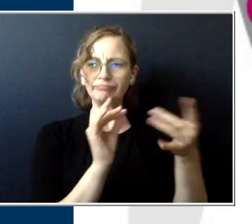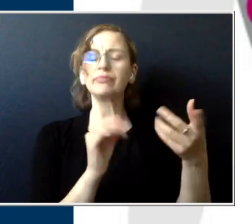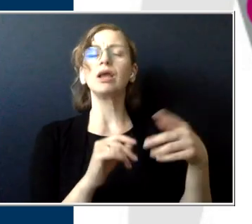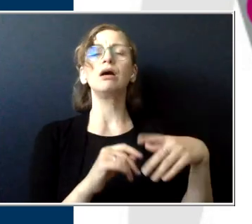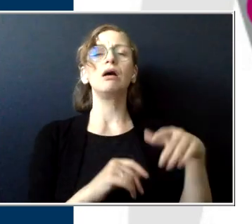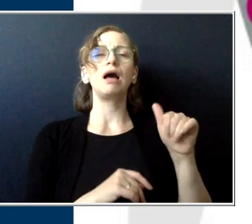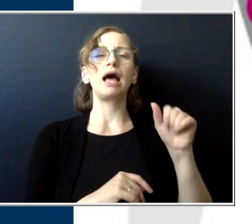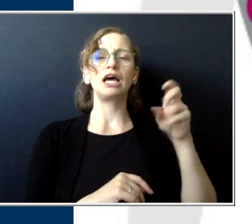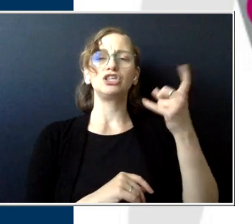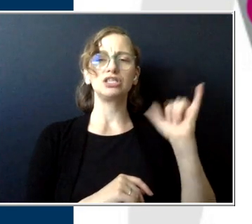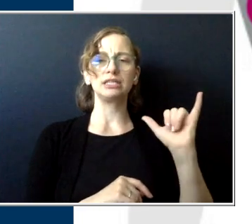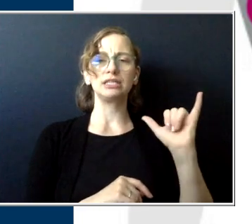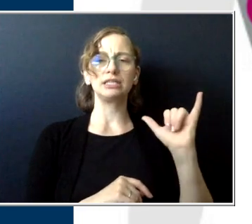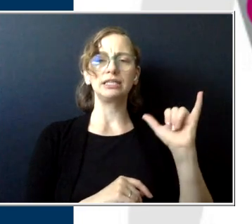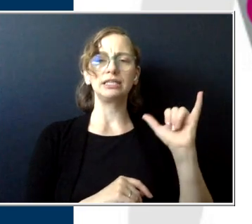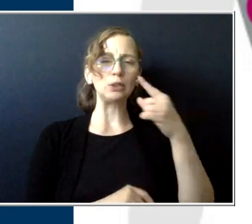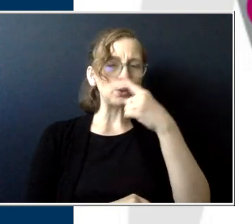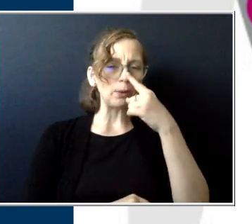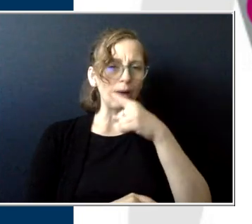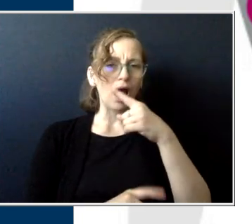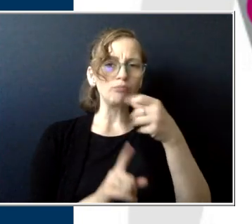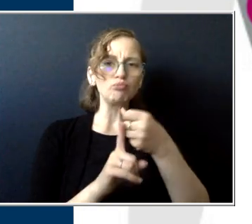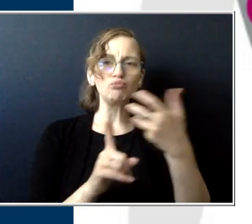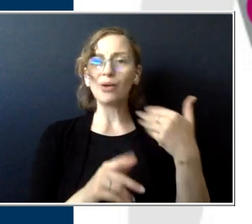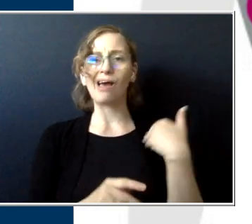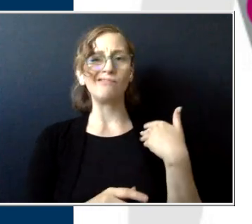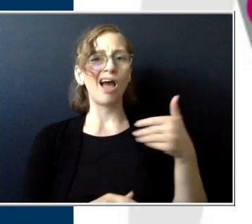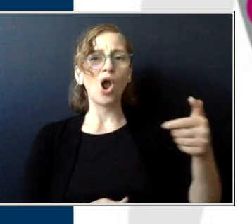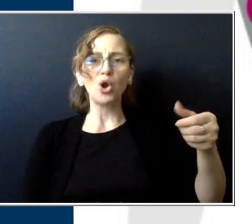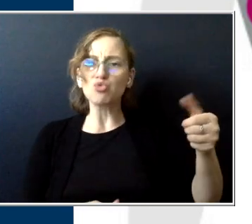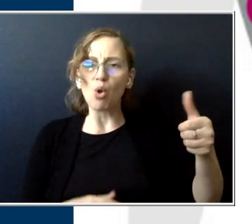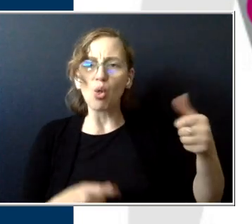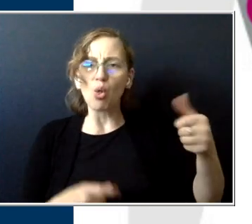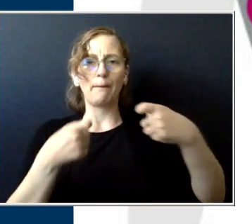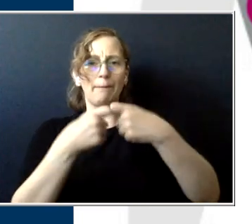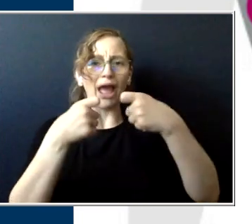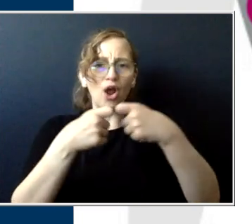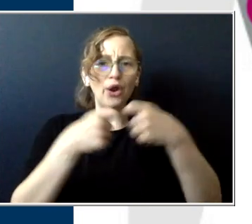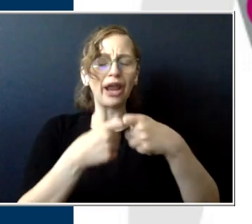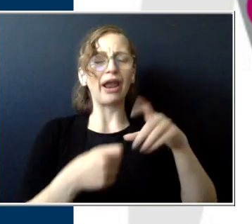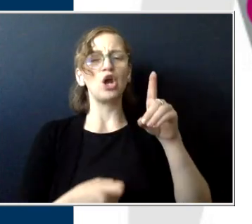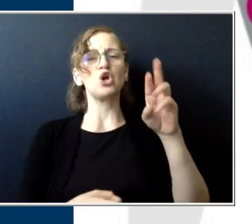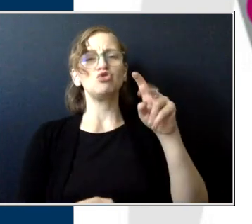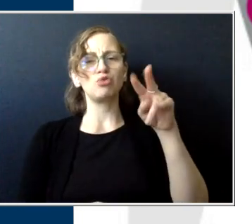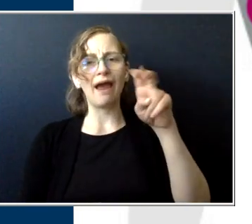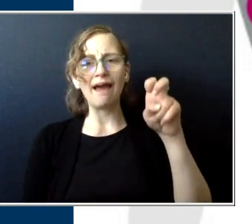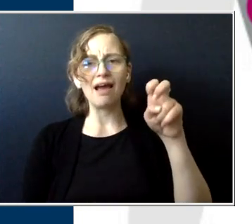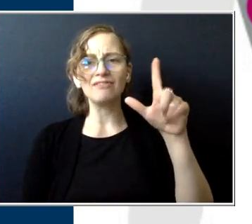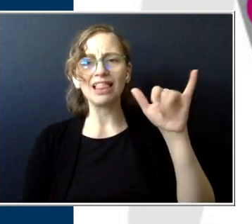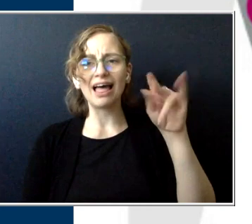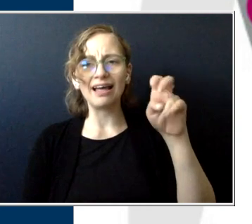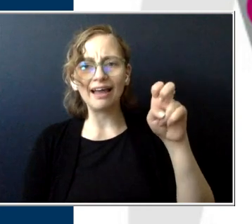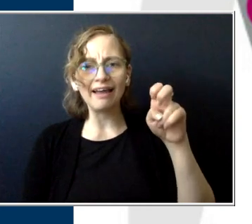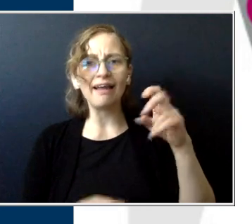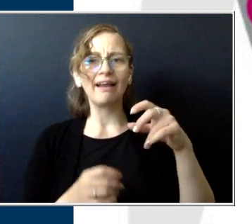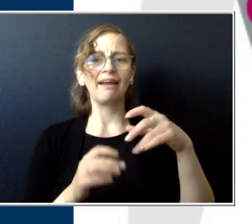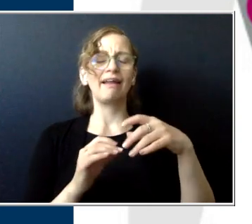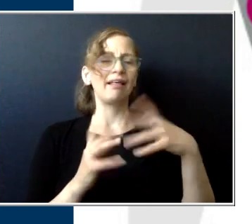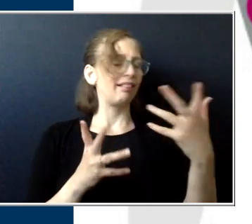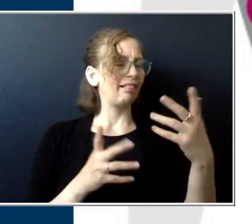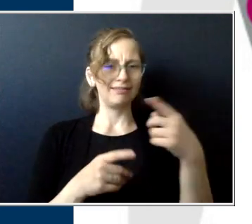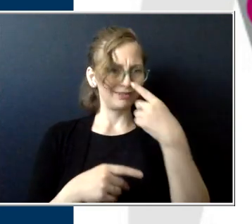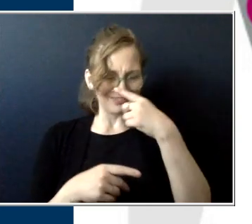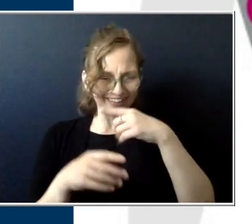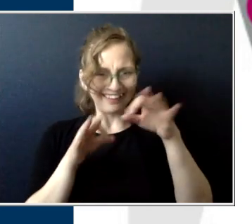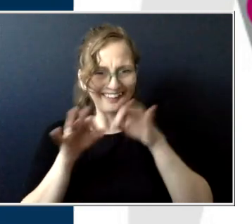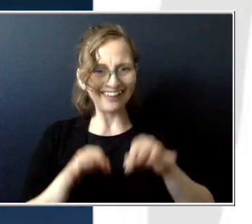can. There's a controller, there are batteries, a drive line, connect the outside, the inside. Can you kind of explain this? Yeah. Yes, Larry knows,